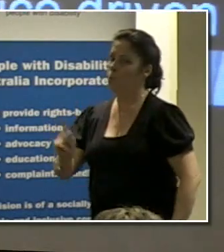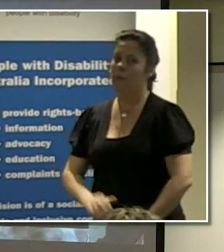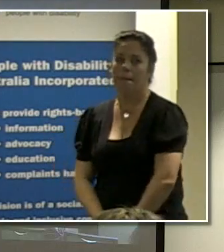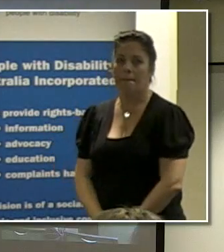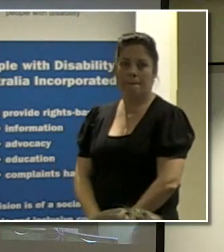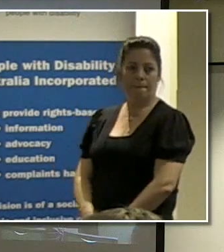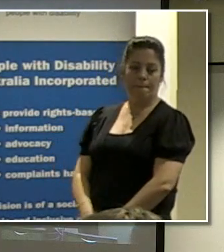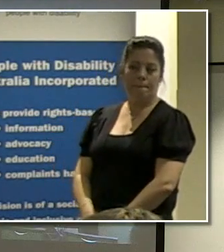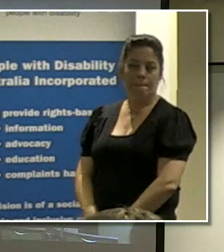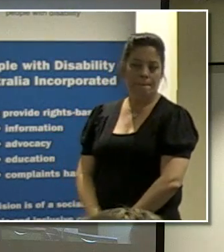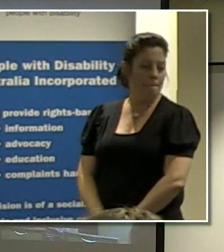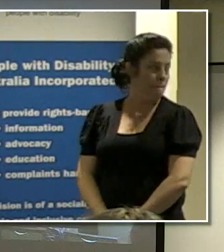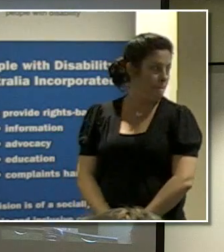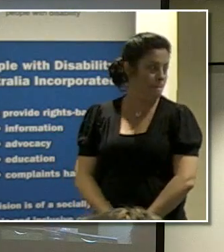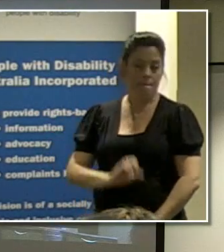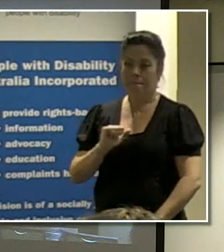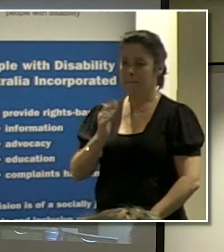questions. Bonnie?